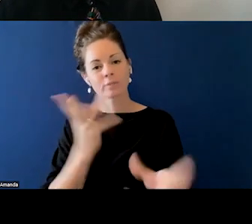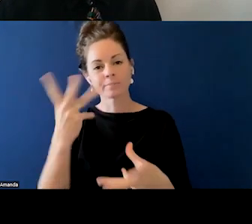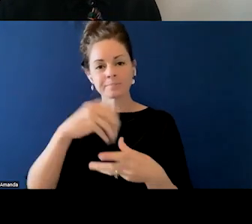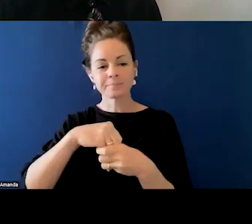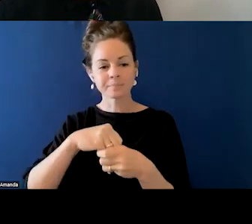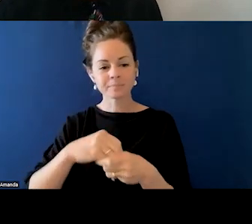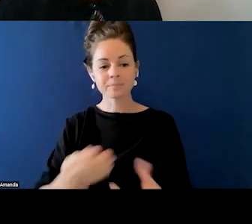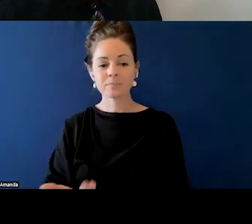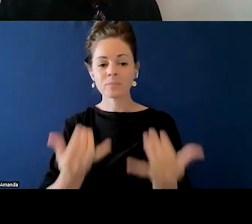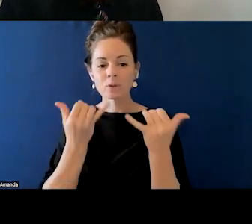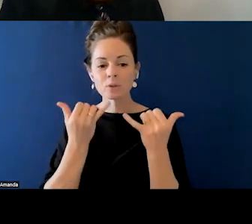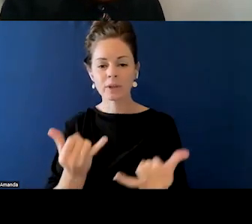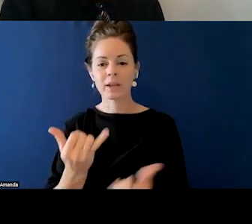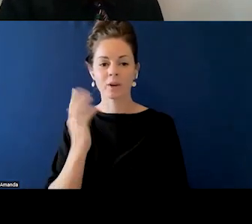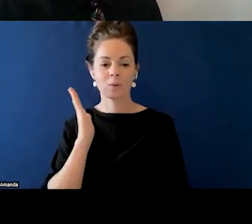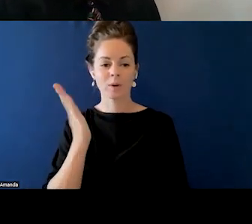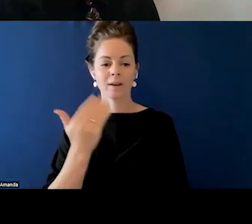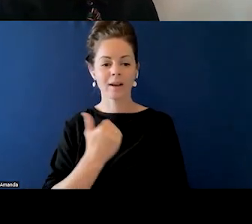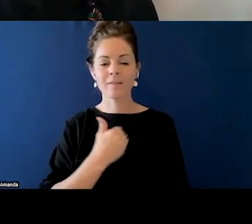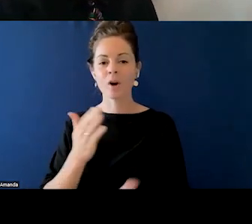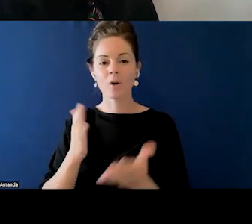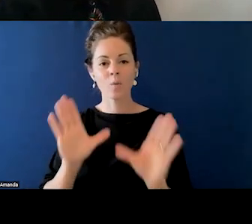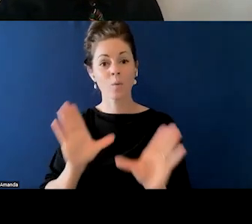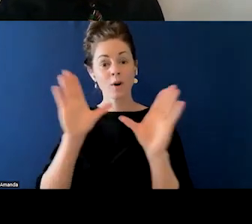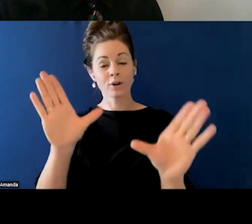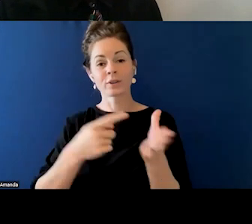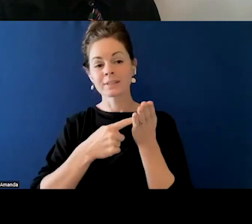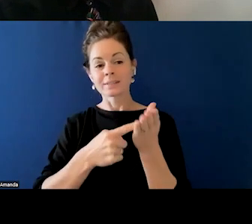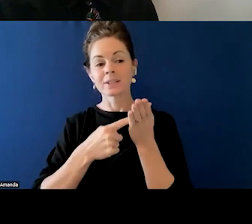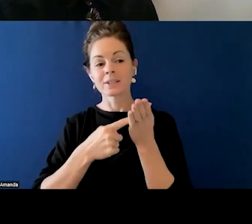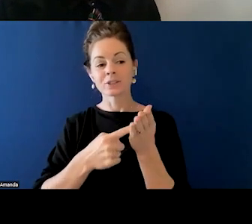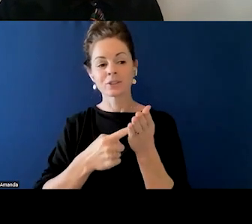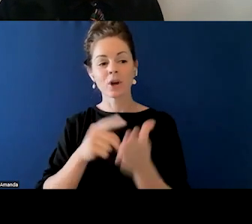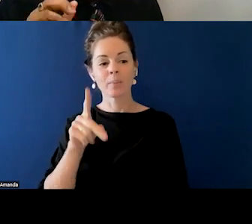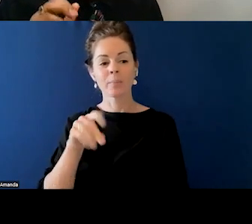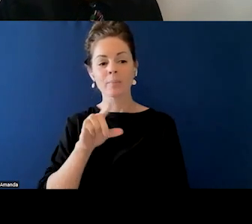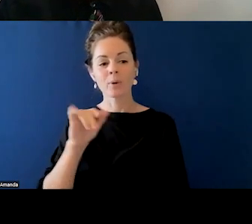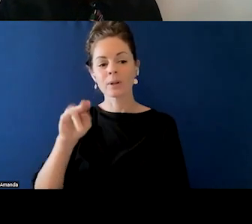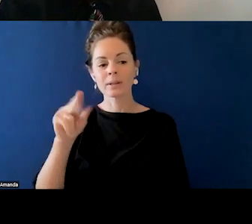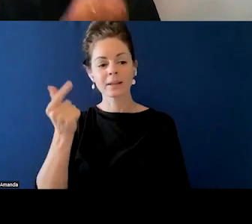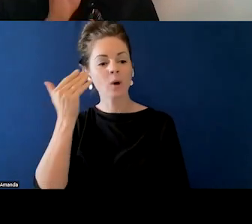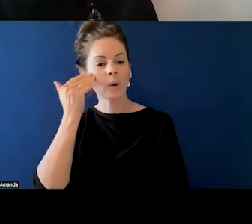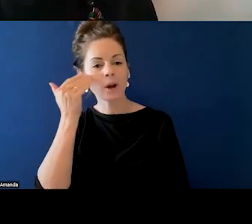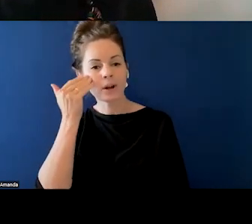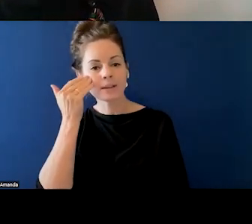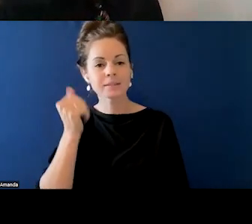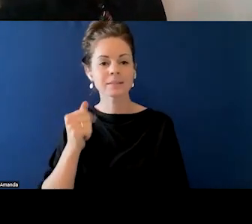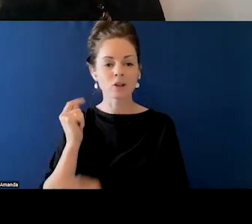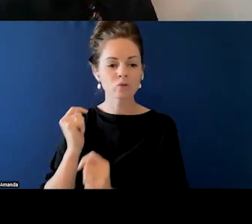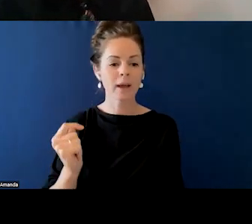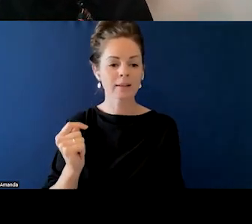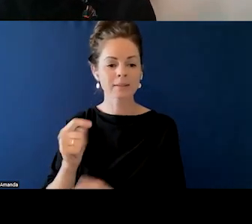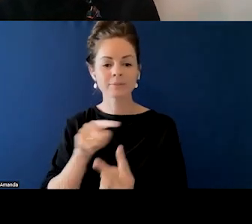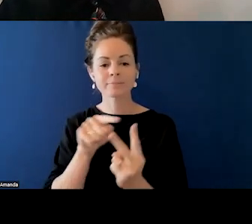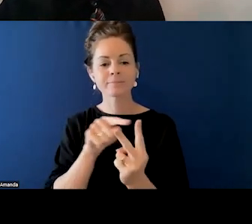we're going to be having a wonderful discussion on 988 polling awareness and trends, and Hannah Wesolowski and Stephanie